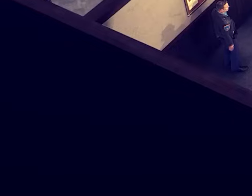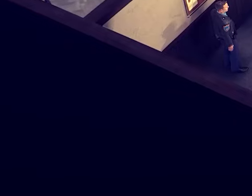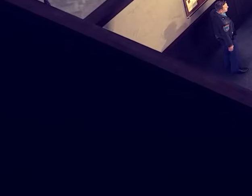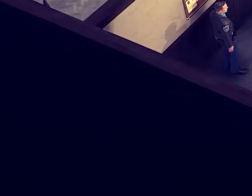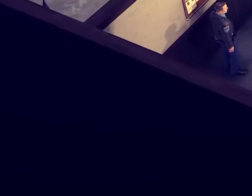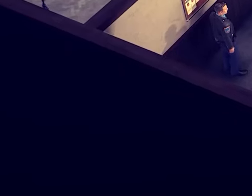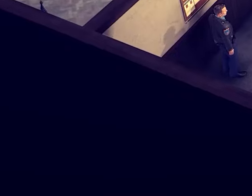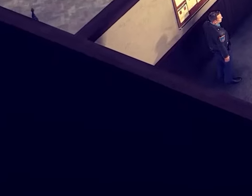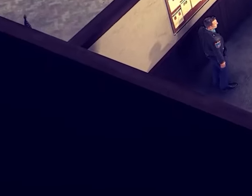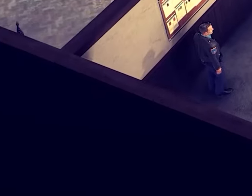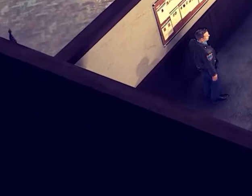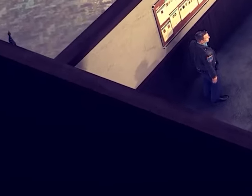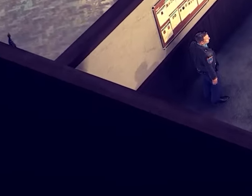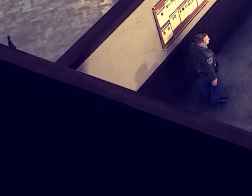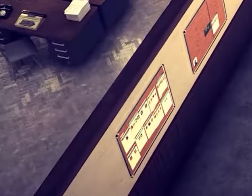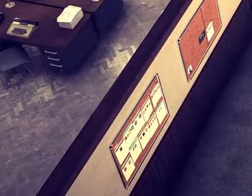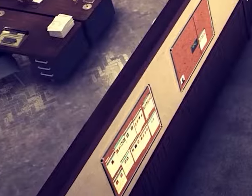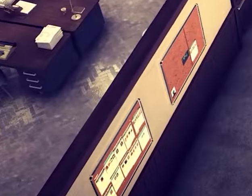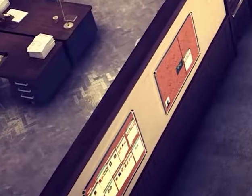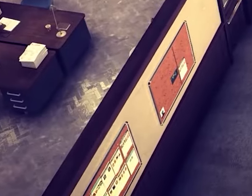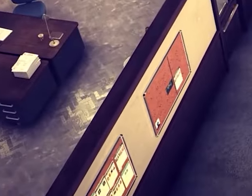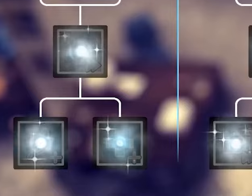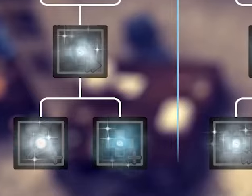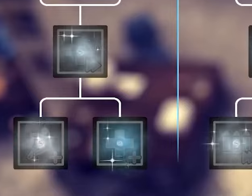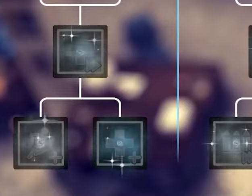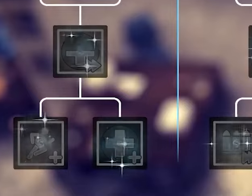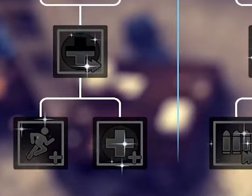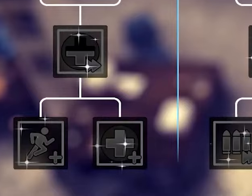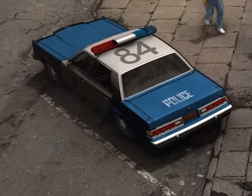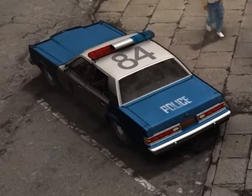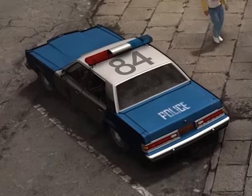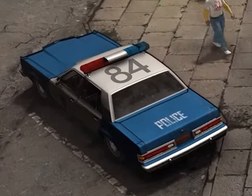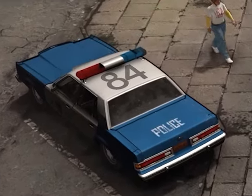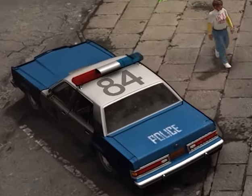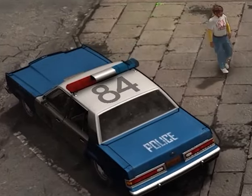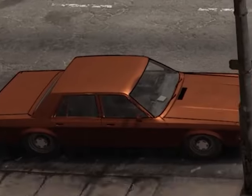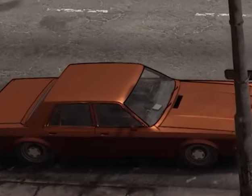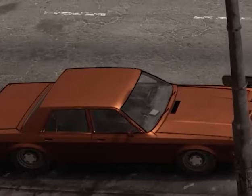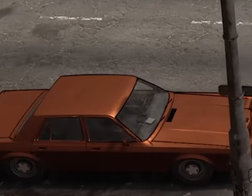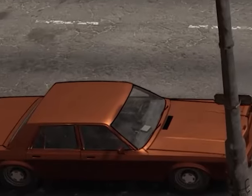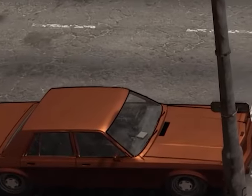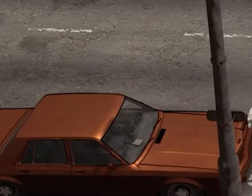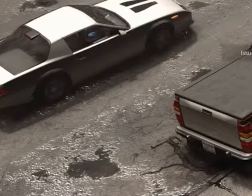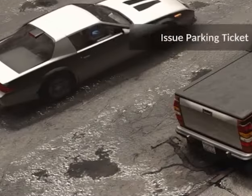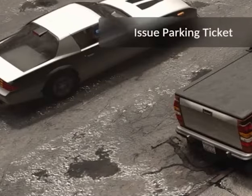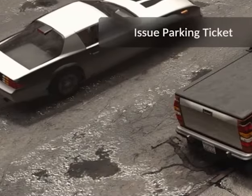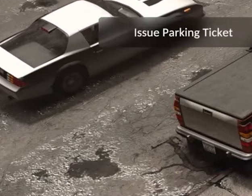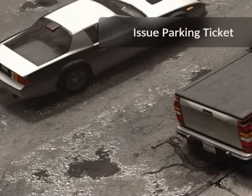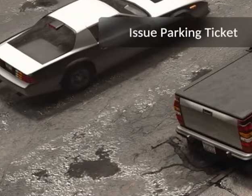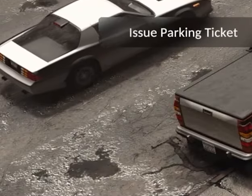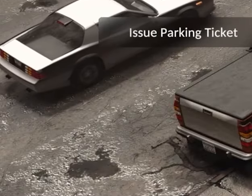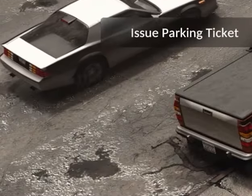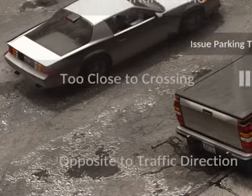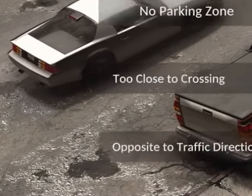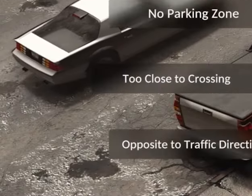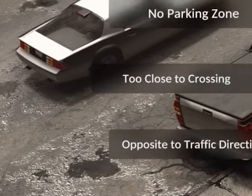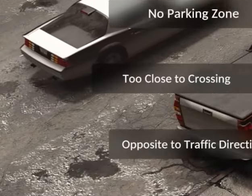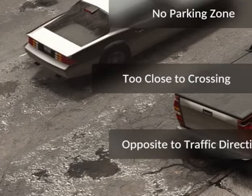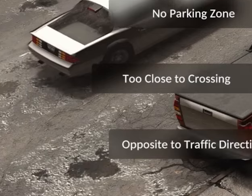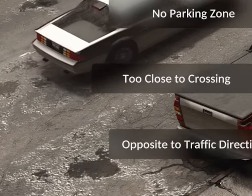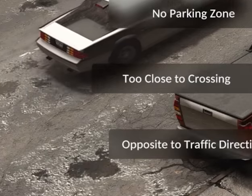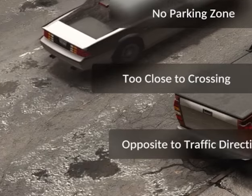My advice, keep your head down. Don't piss off the chief. Stick to your beat, and maybe, just maybe, you'll get to retirement in